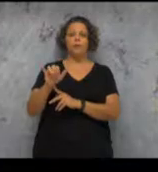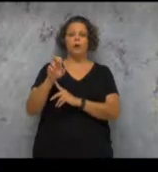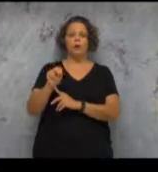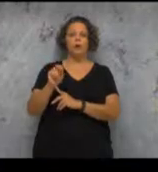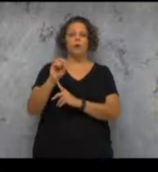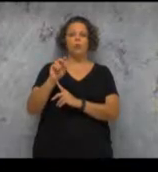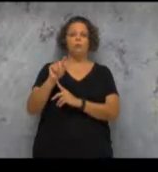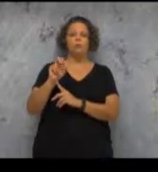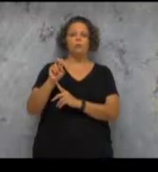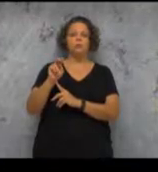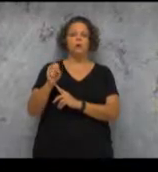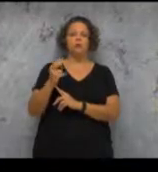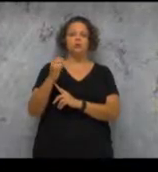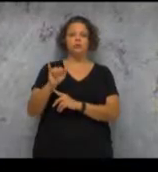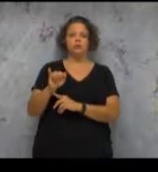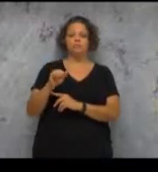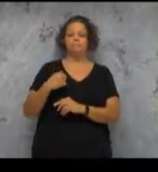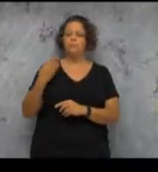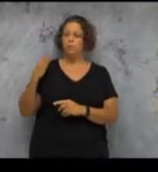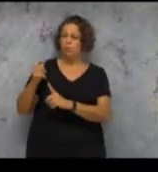Blue was a quiet color.